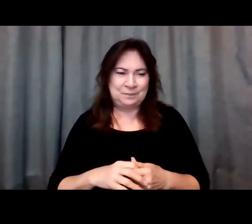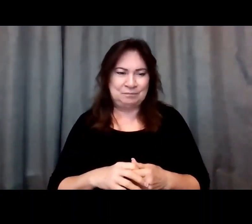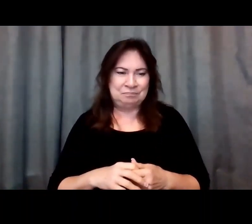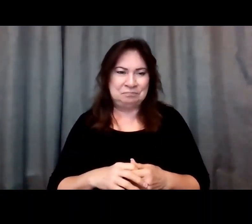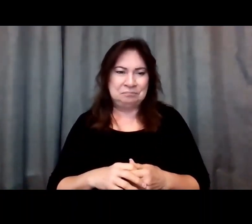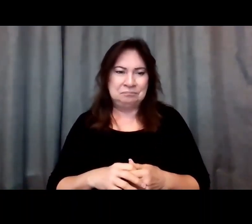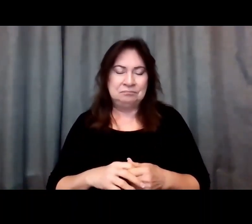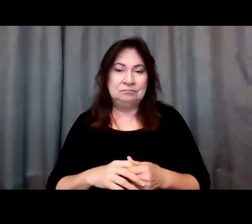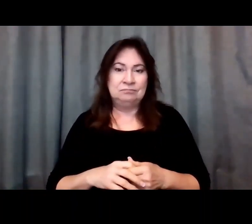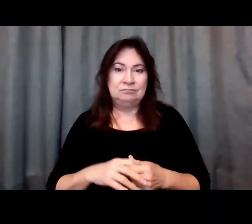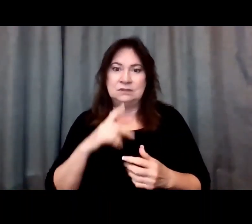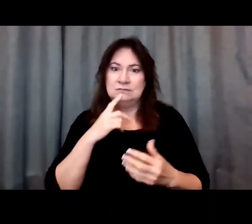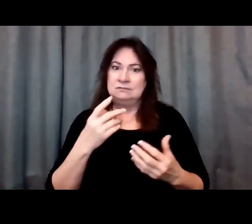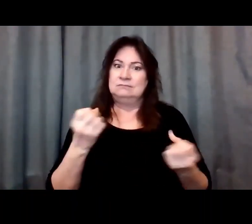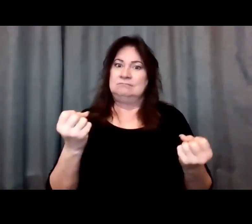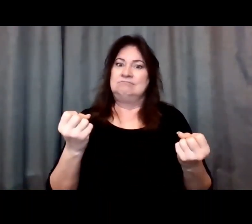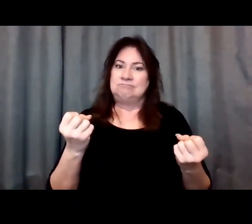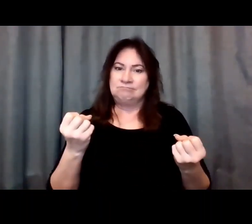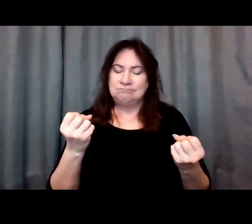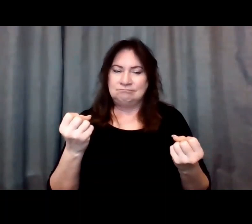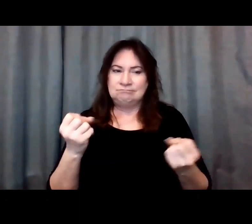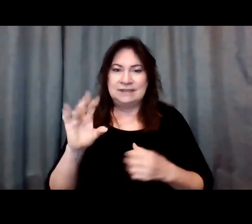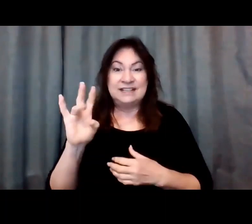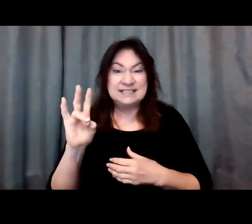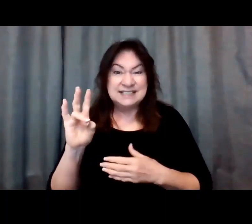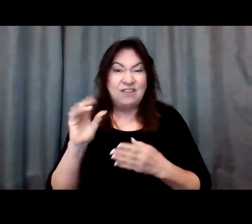a heroic if we're talking about